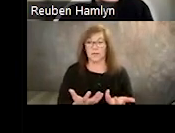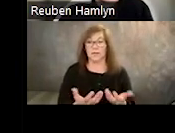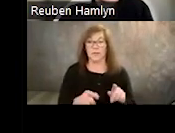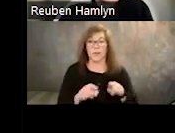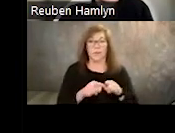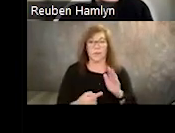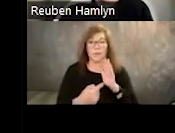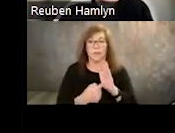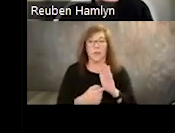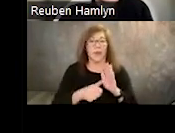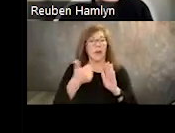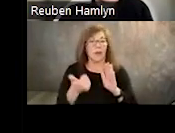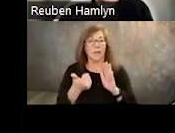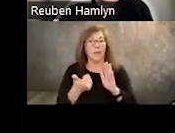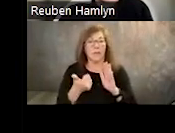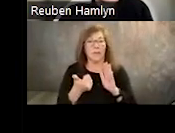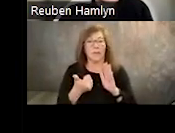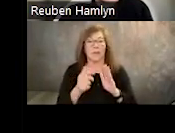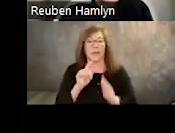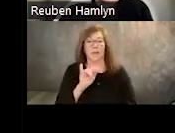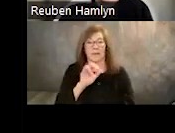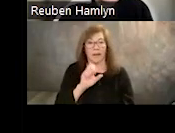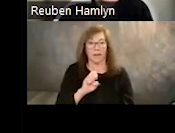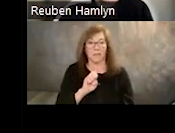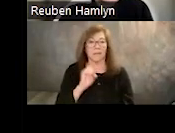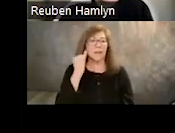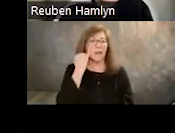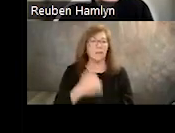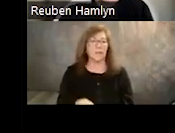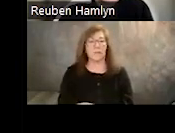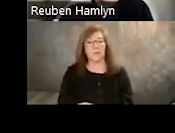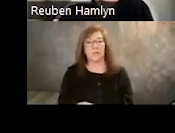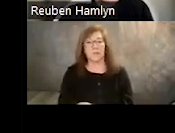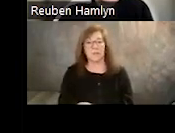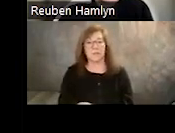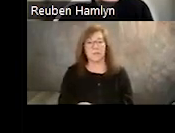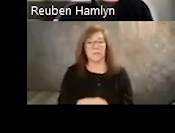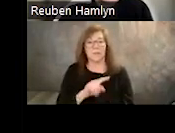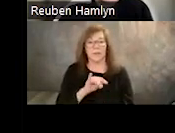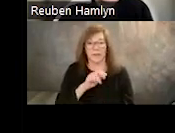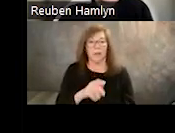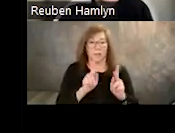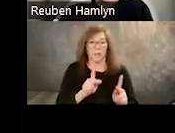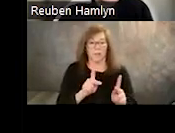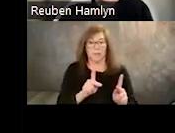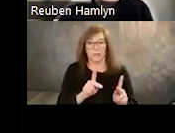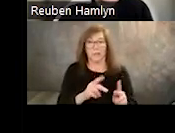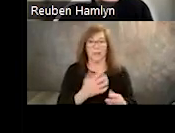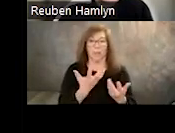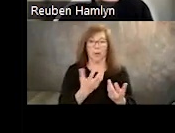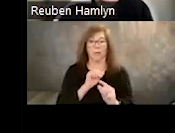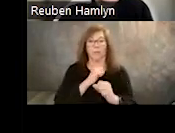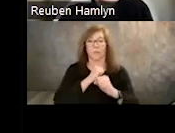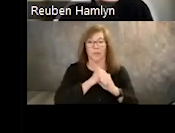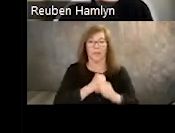try other styles, whether we could style the person we wanted to protect. So I'm